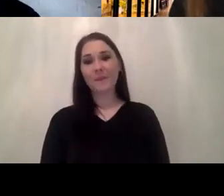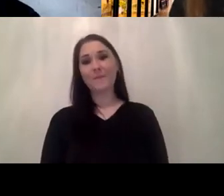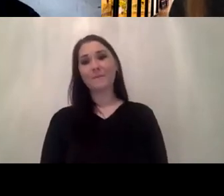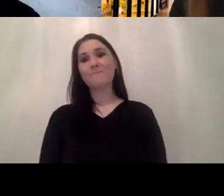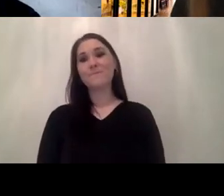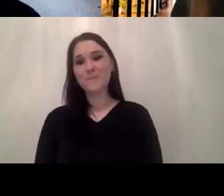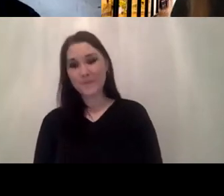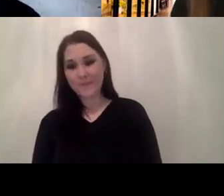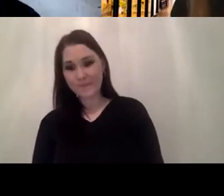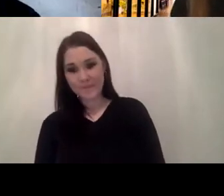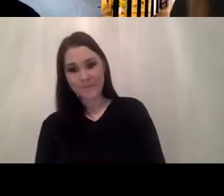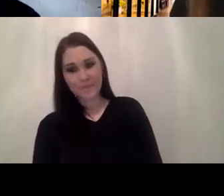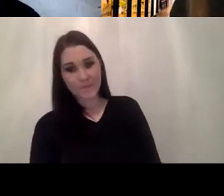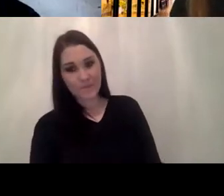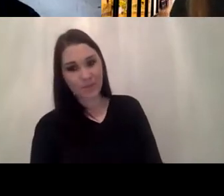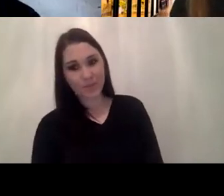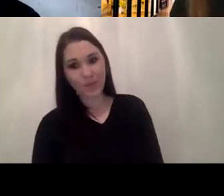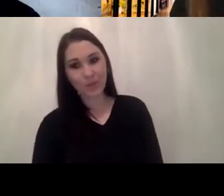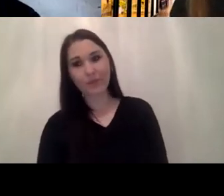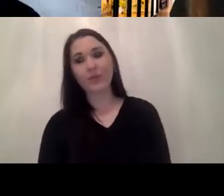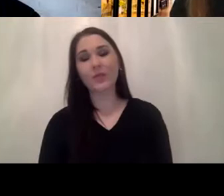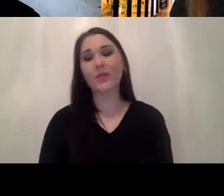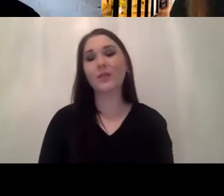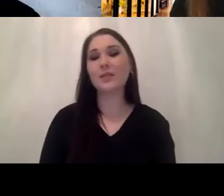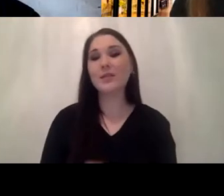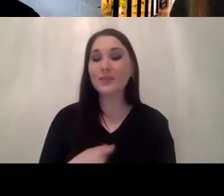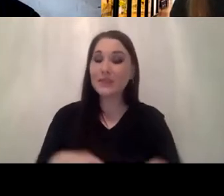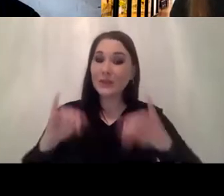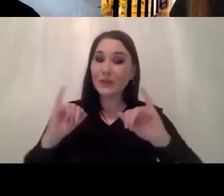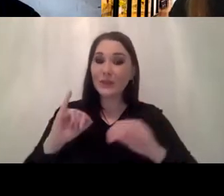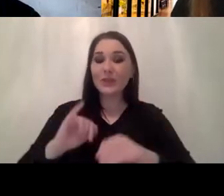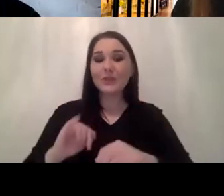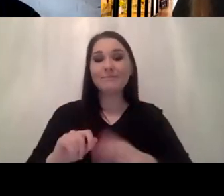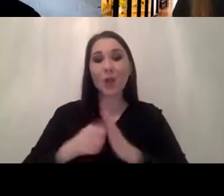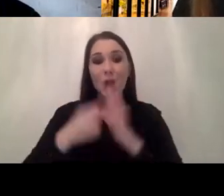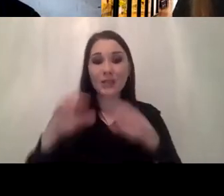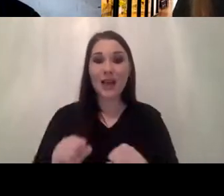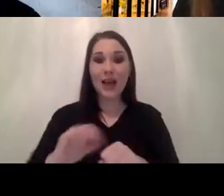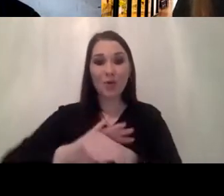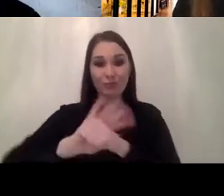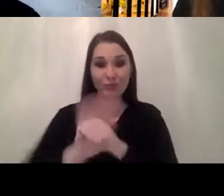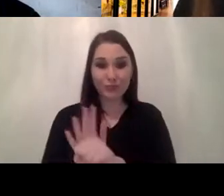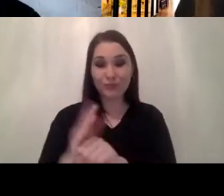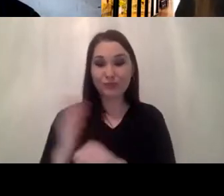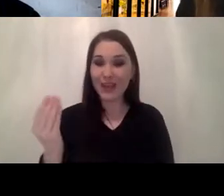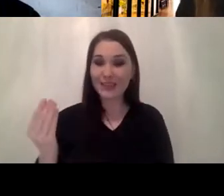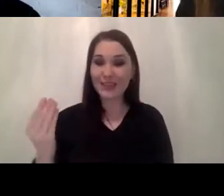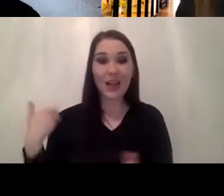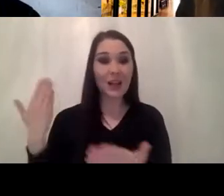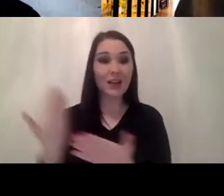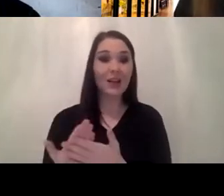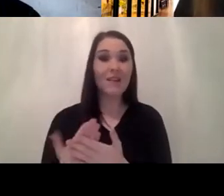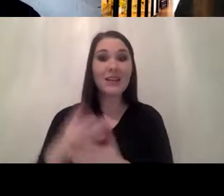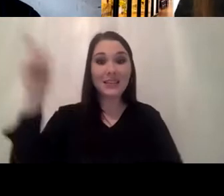know, as tragic the pandemic is and as bad it's been from a digital perspective, it's